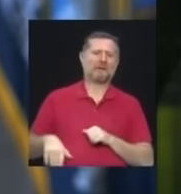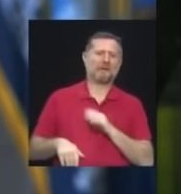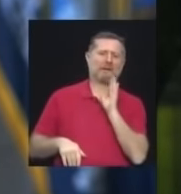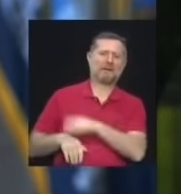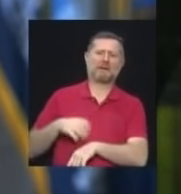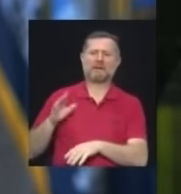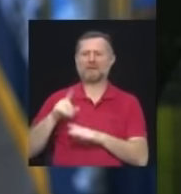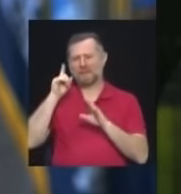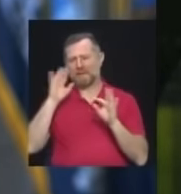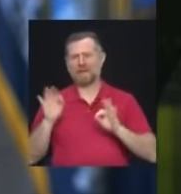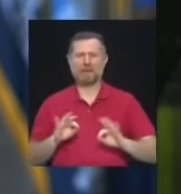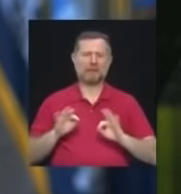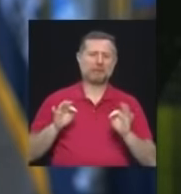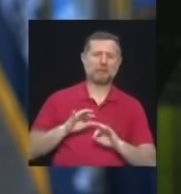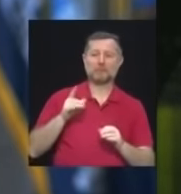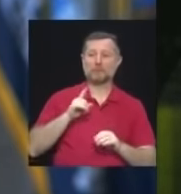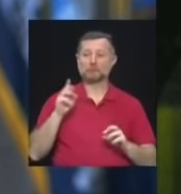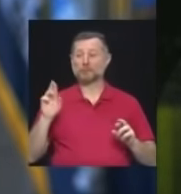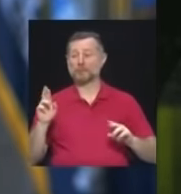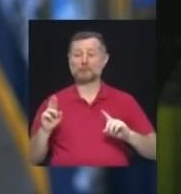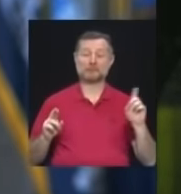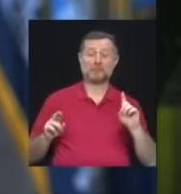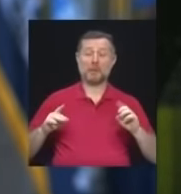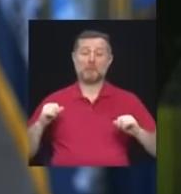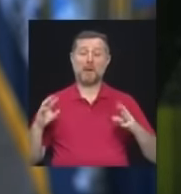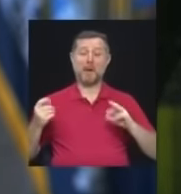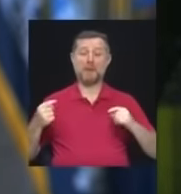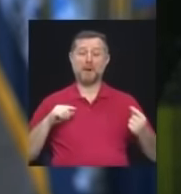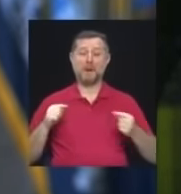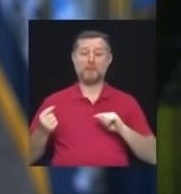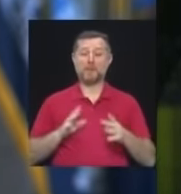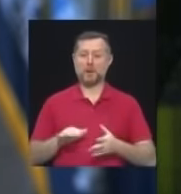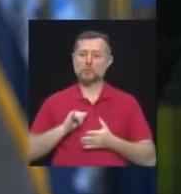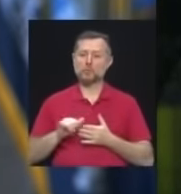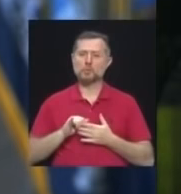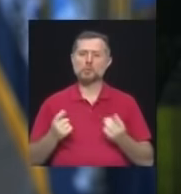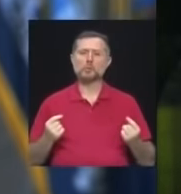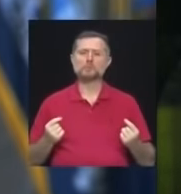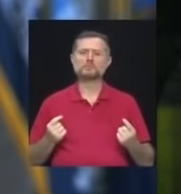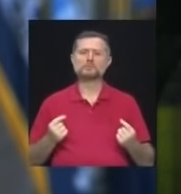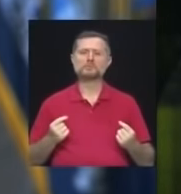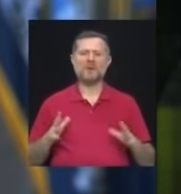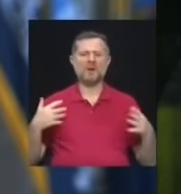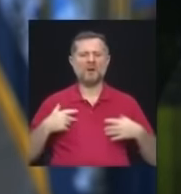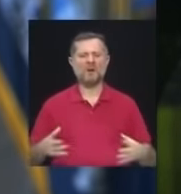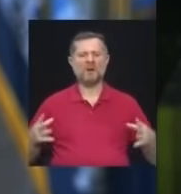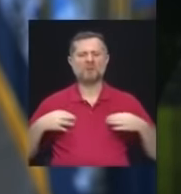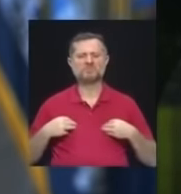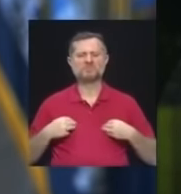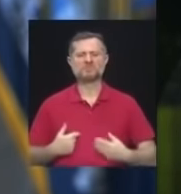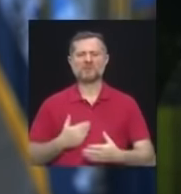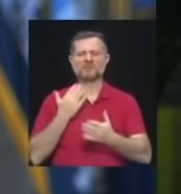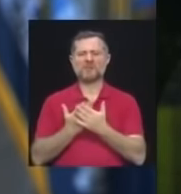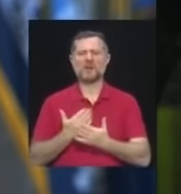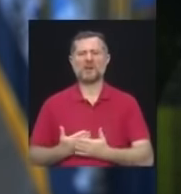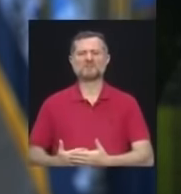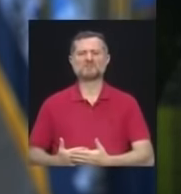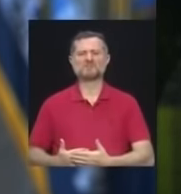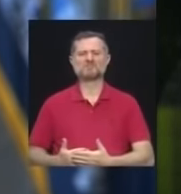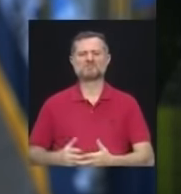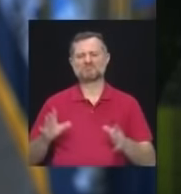played politics. The rest of the nation, really? We faced up to the facts. And we made the tough